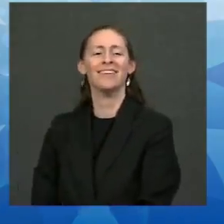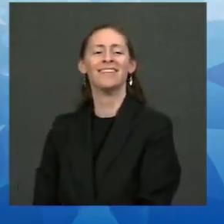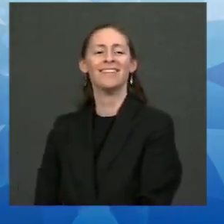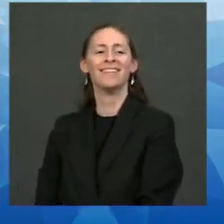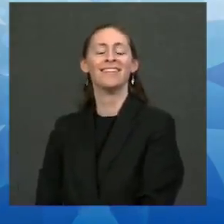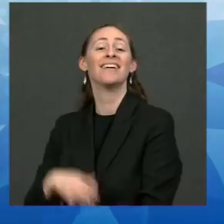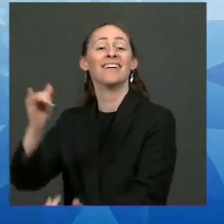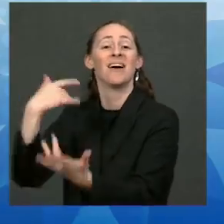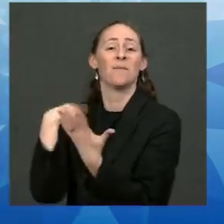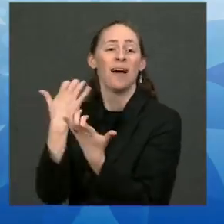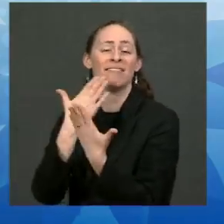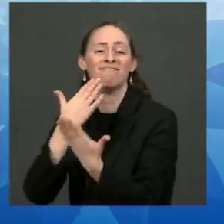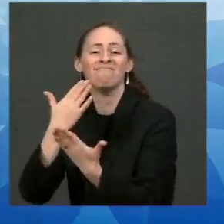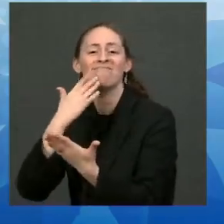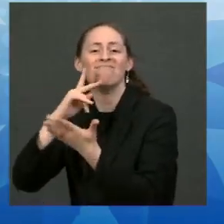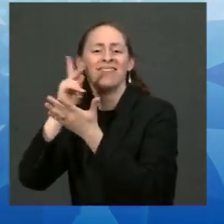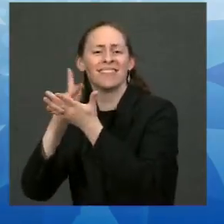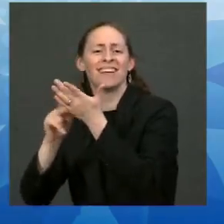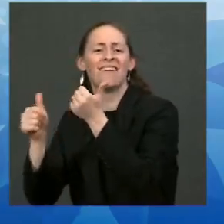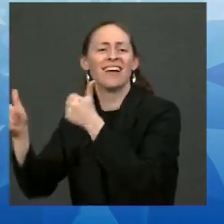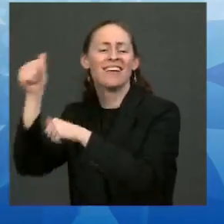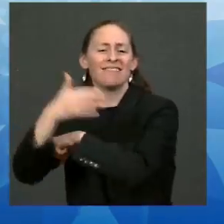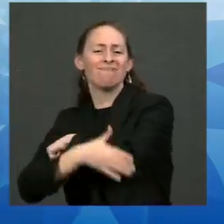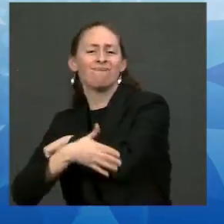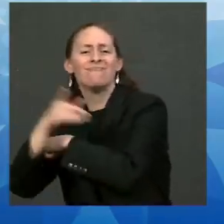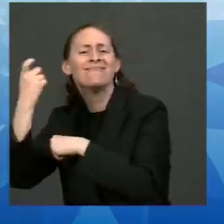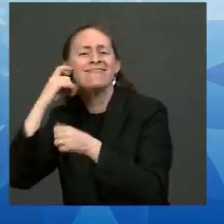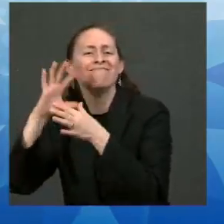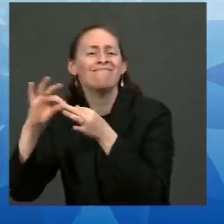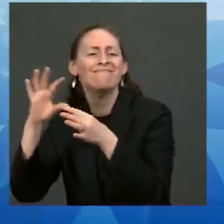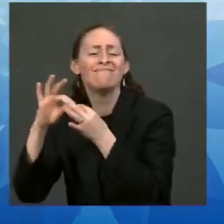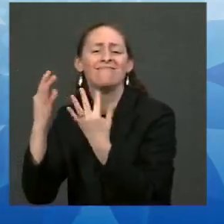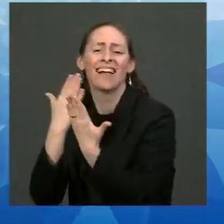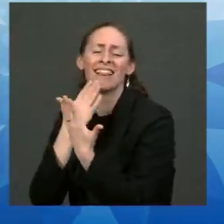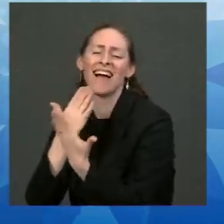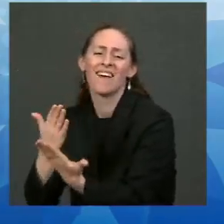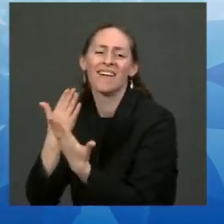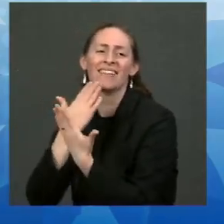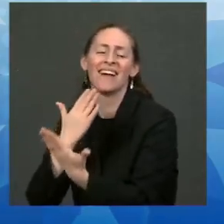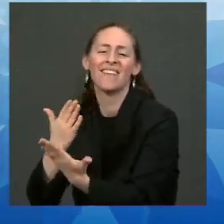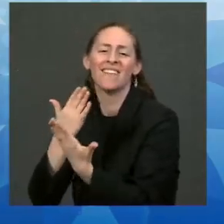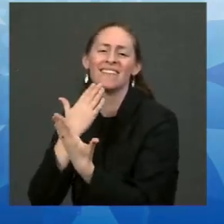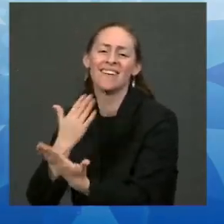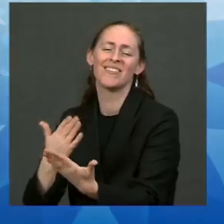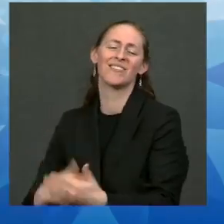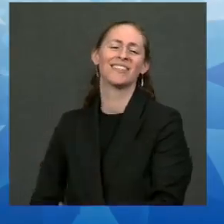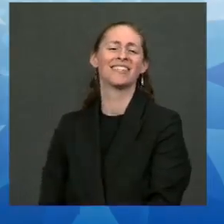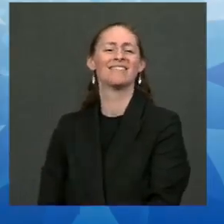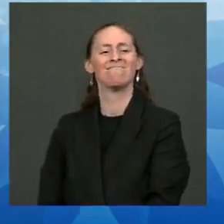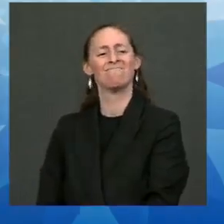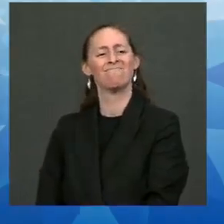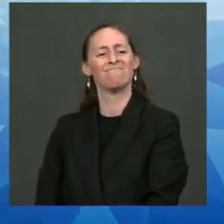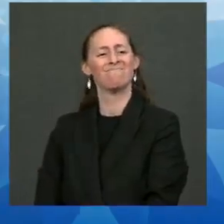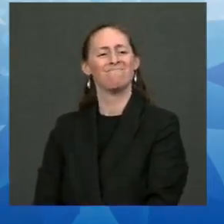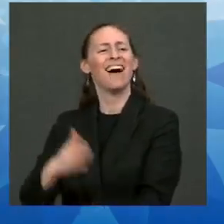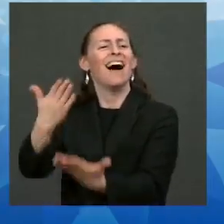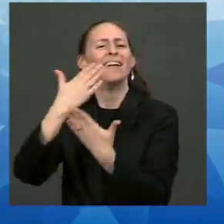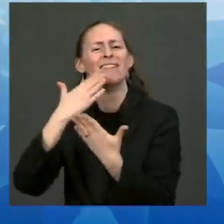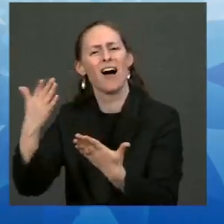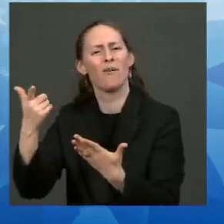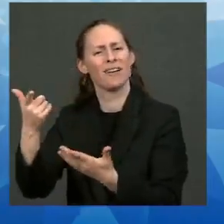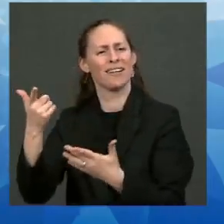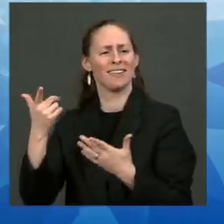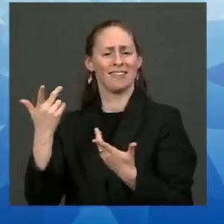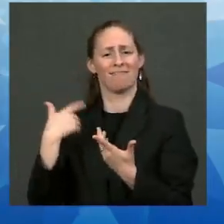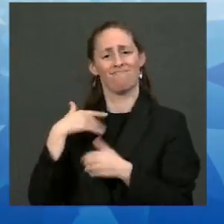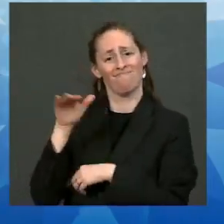for your remarks. But I also want to thank you, Deb, for being willing to join when I asked you to